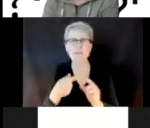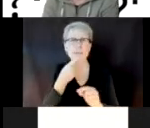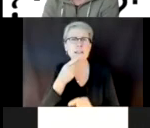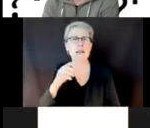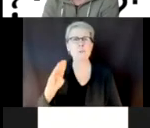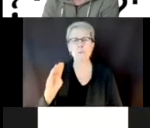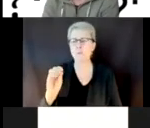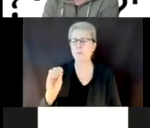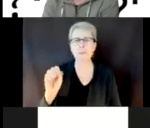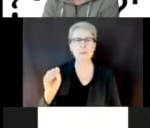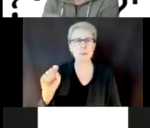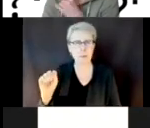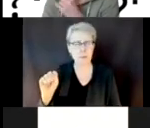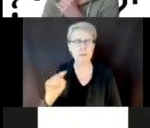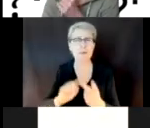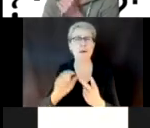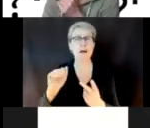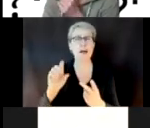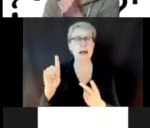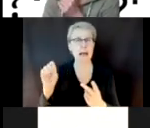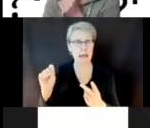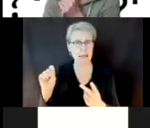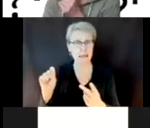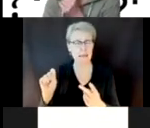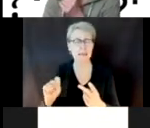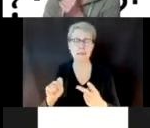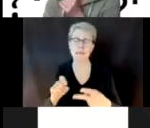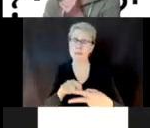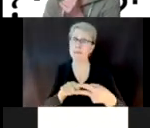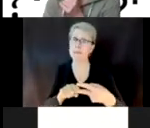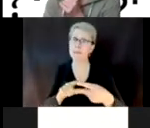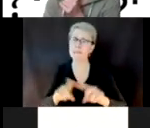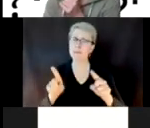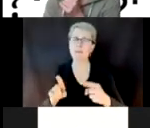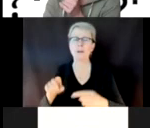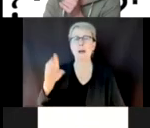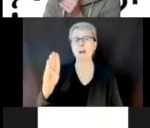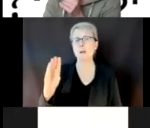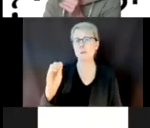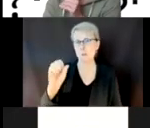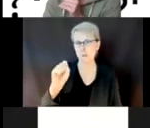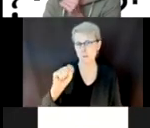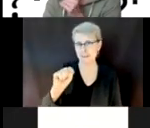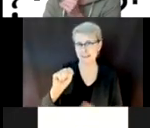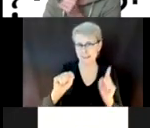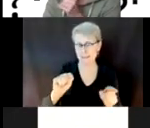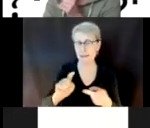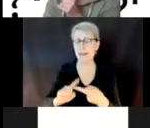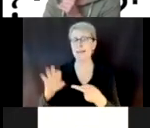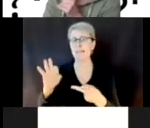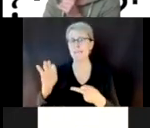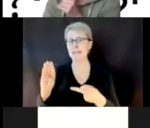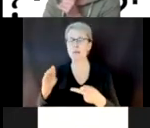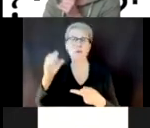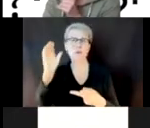be a real difference between using a boost and using a Google or a Facebook ad.